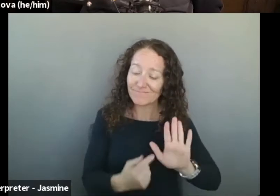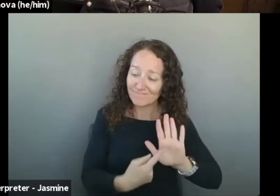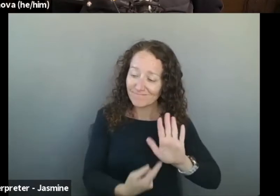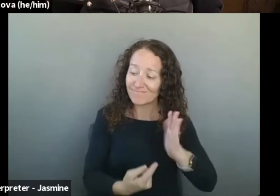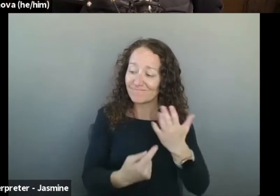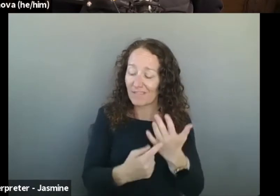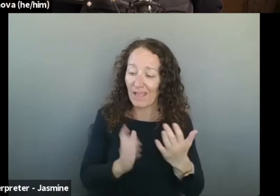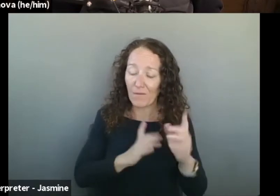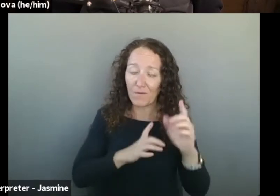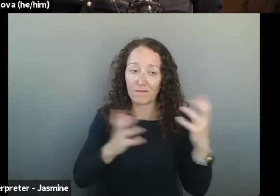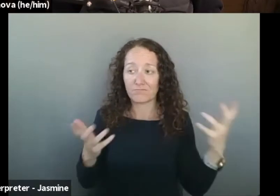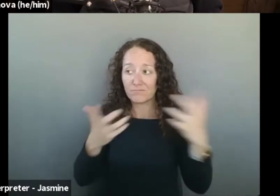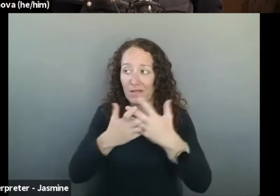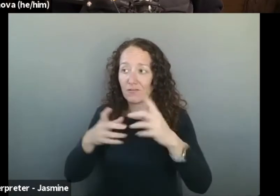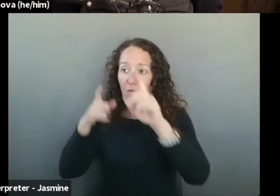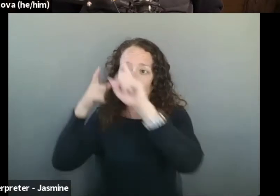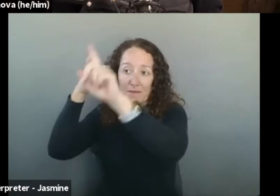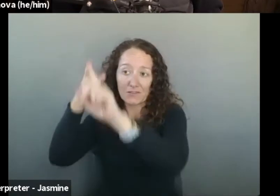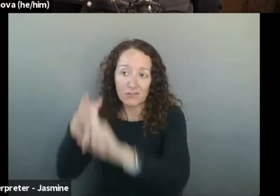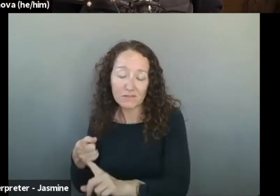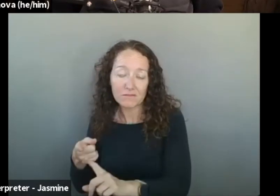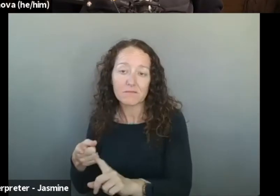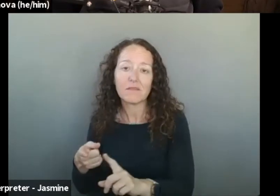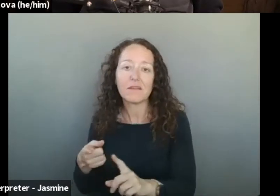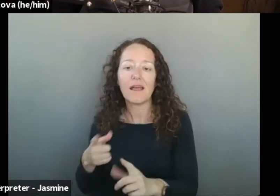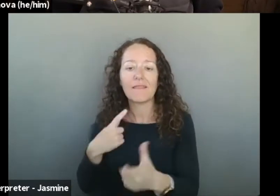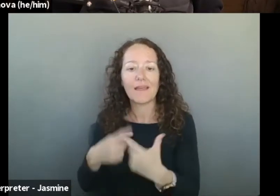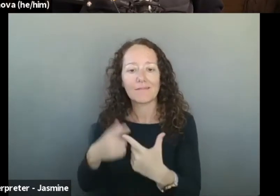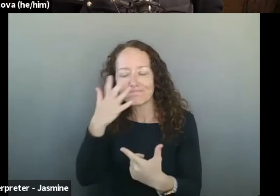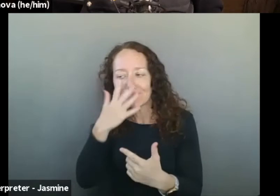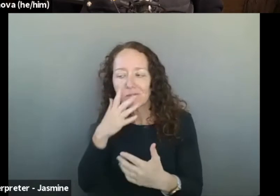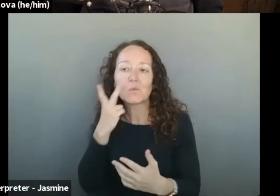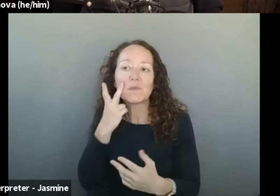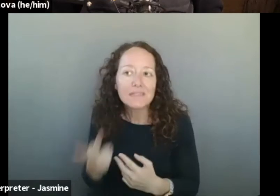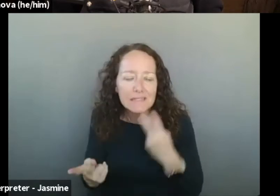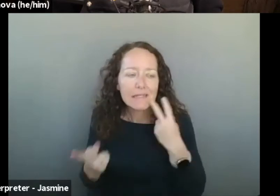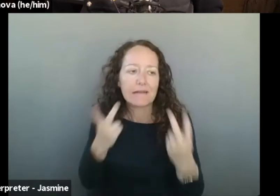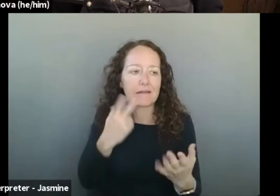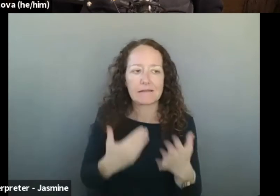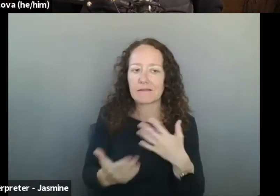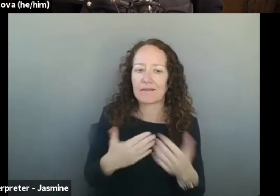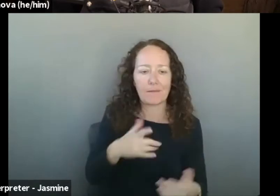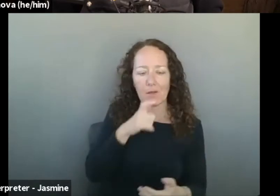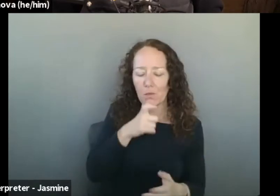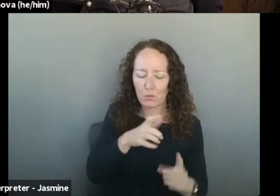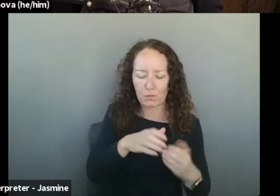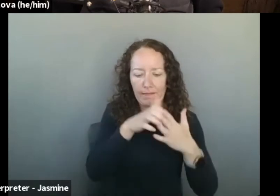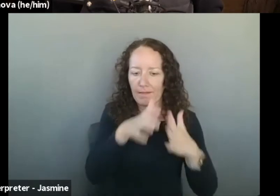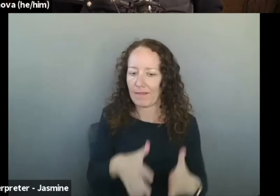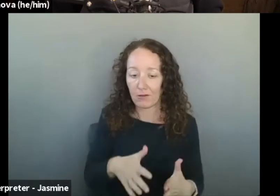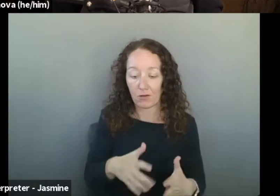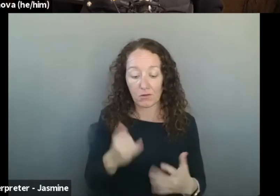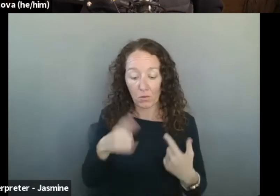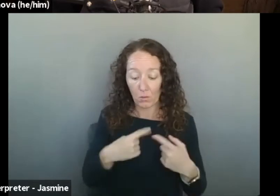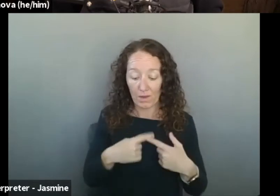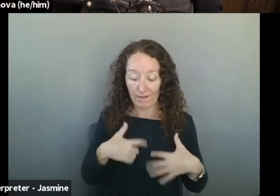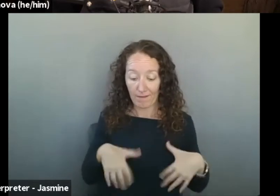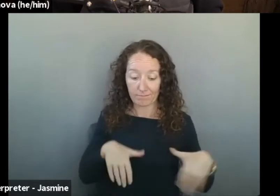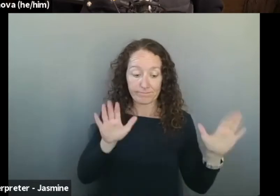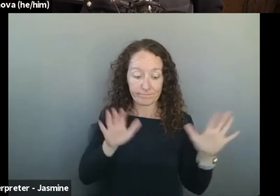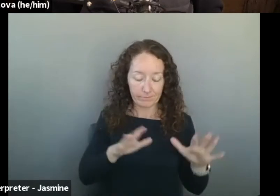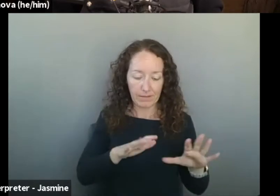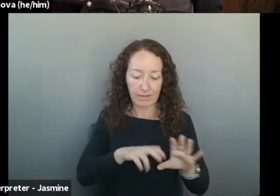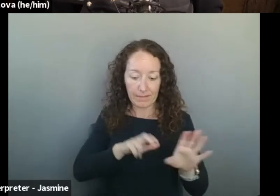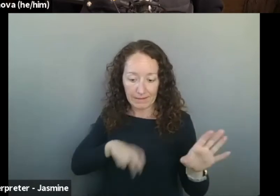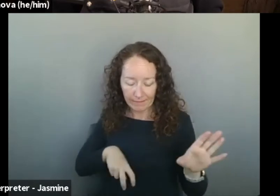our mission, and that it shows up no matter who the leader is, so that beyond my leadership, the organization is going to stand for